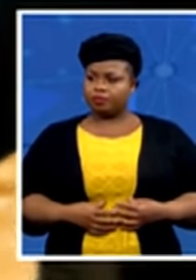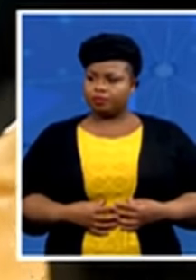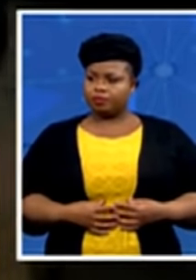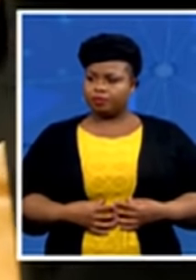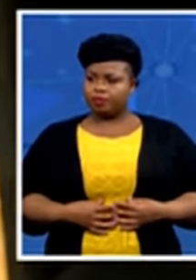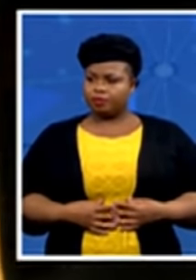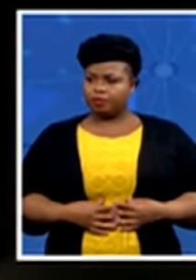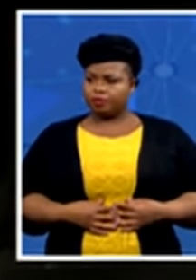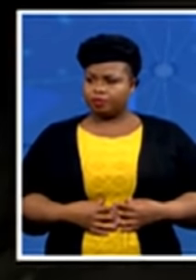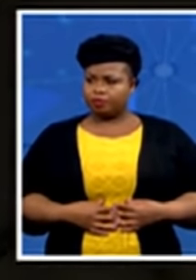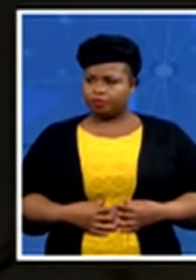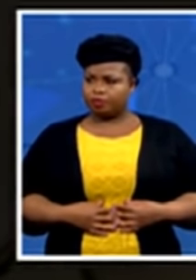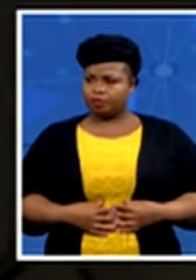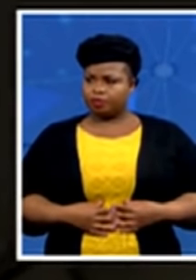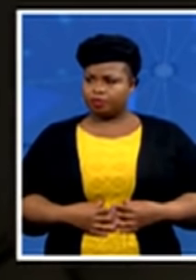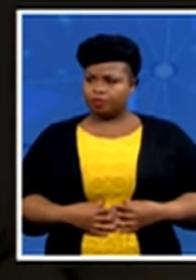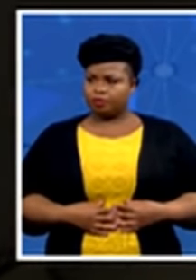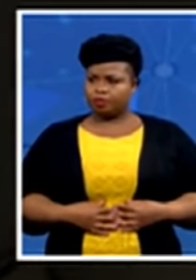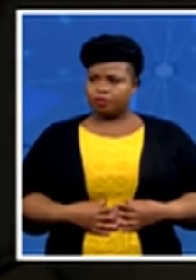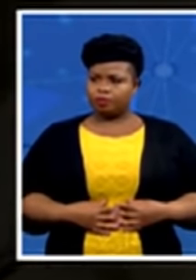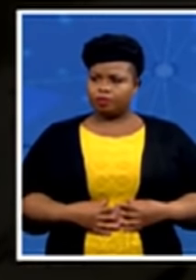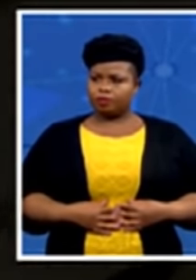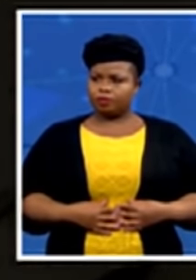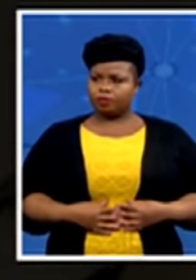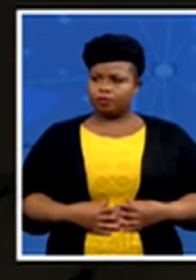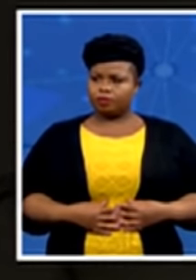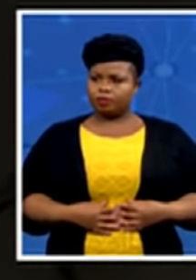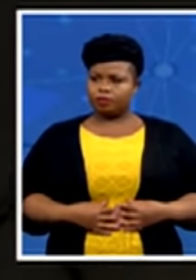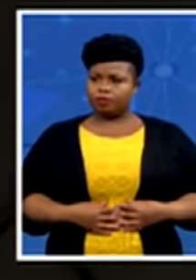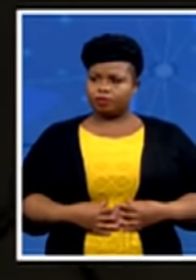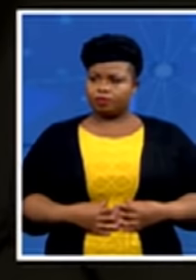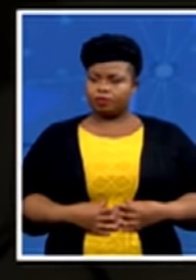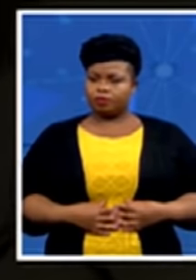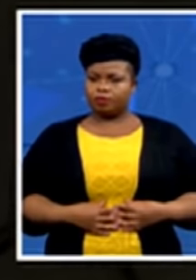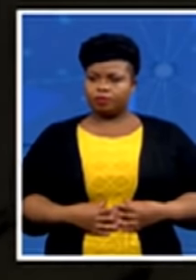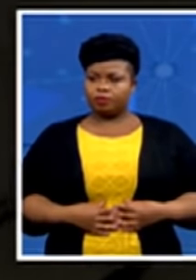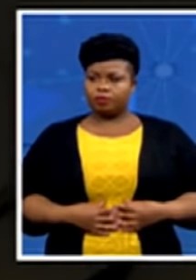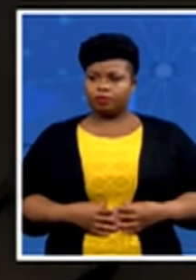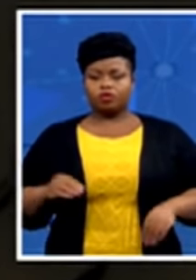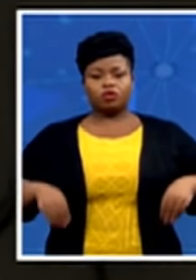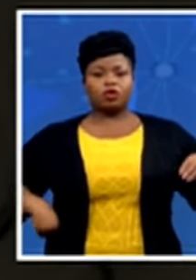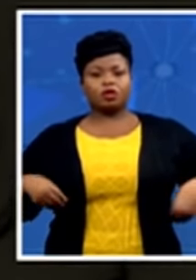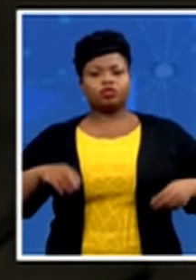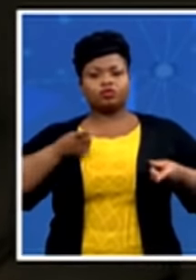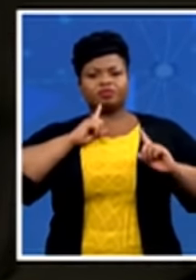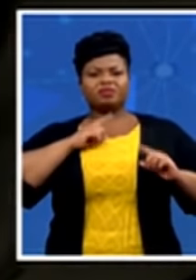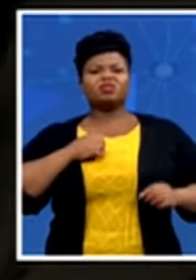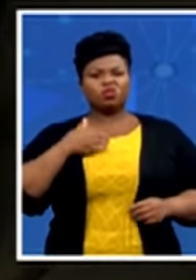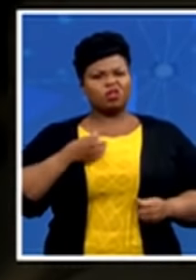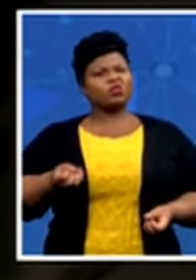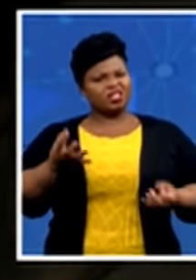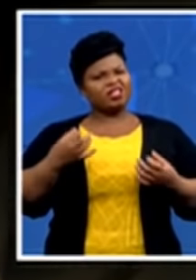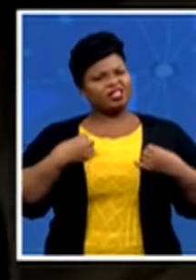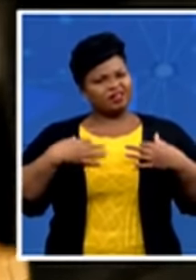Can I speak to the corruption issue, Minister? Can you give us a chance to answer your questions? And then I just wanted to ask on